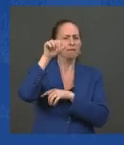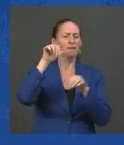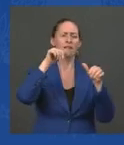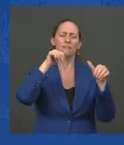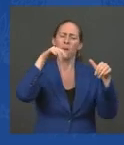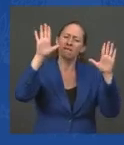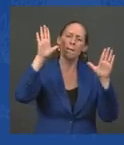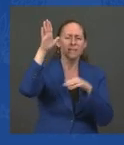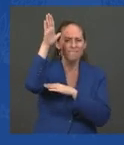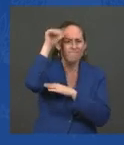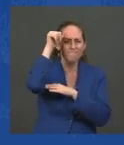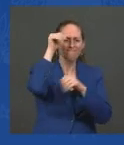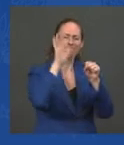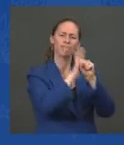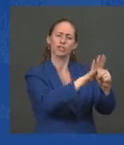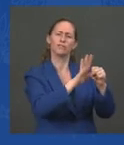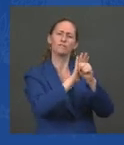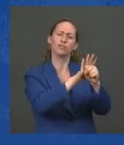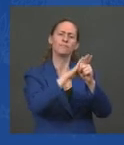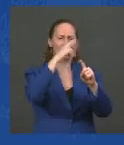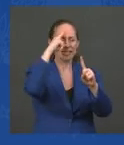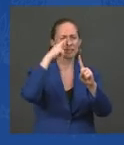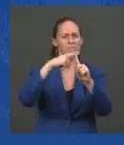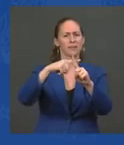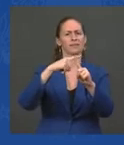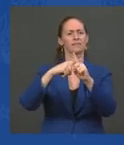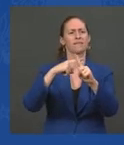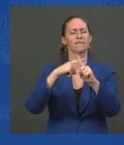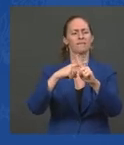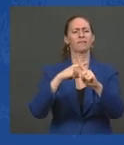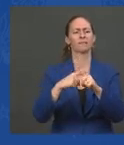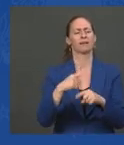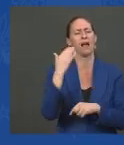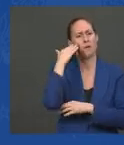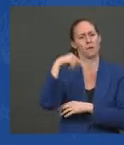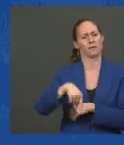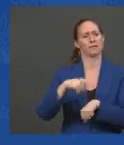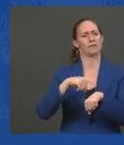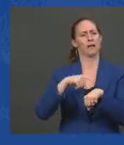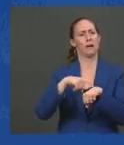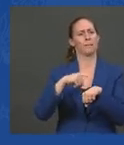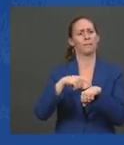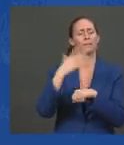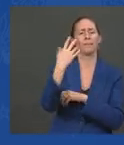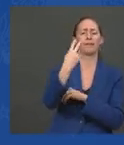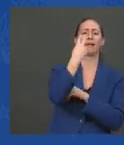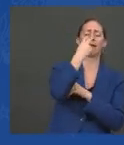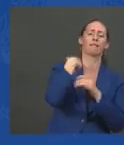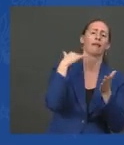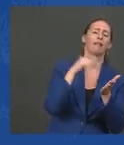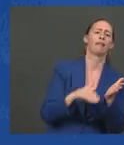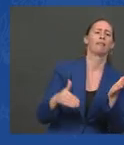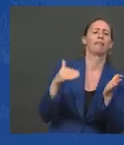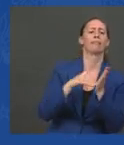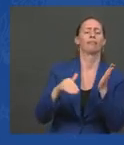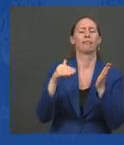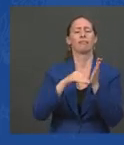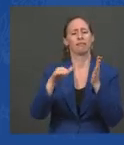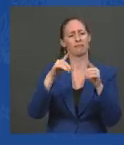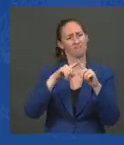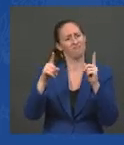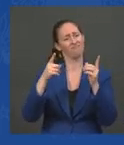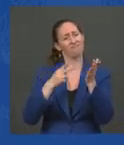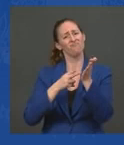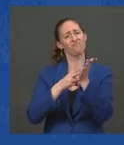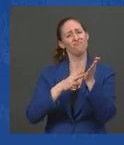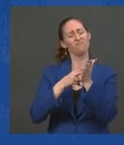faith. We're at an inflection point. I know I've maybe overused that phrase, but it is an inflection point in American